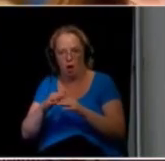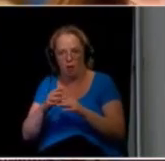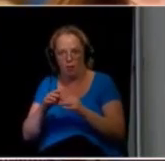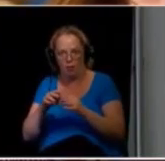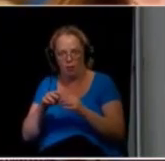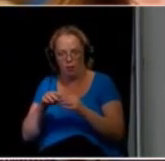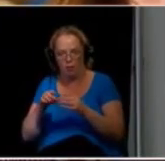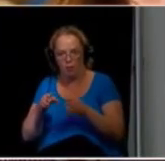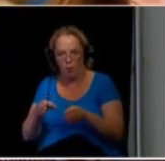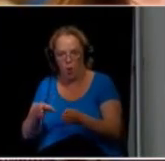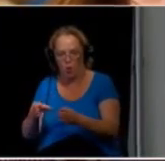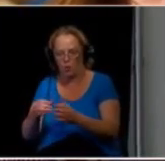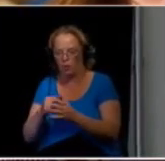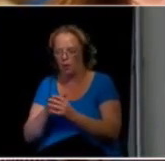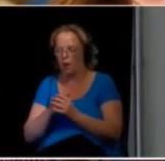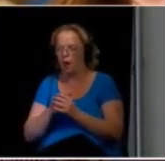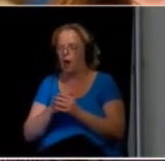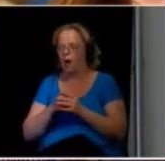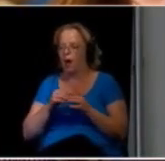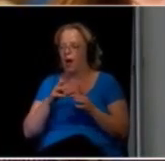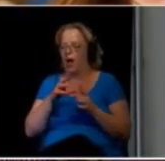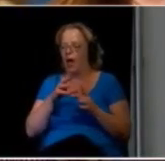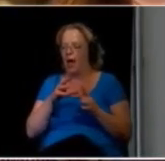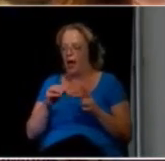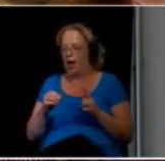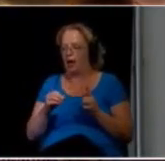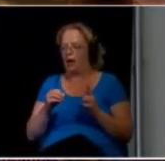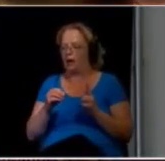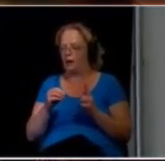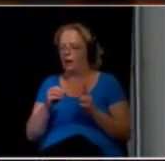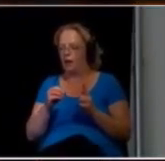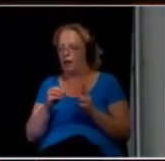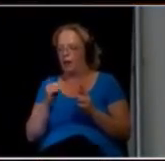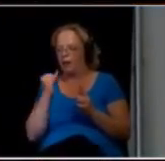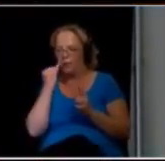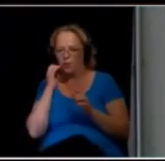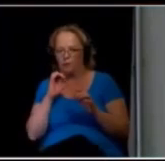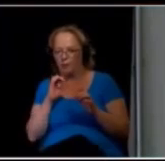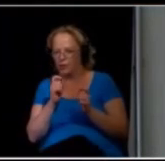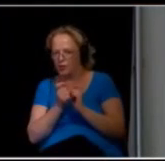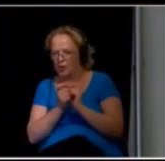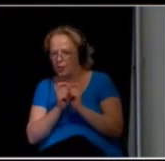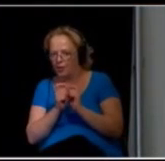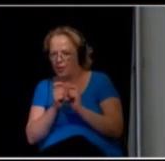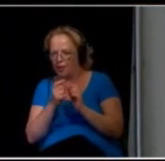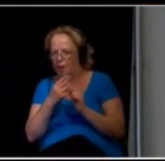and software for autopilot like you did with the electric designs. Yeah, so